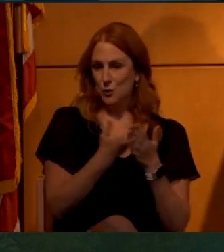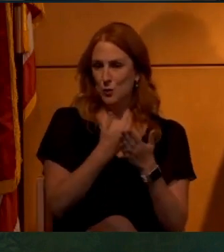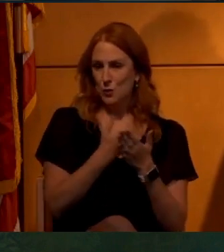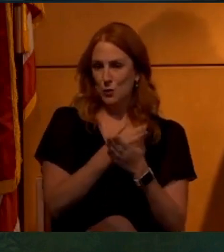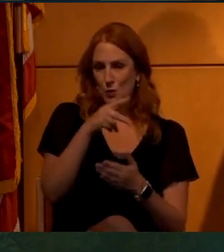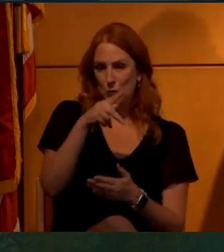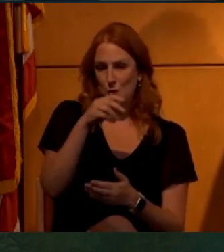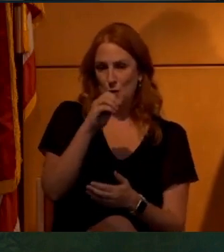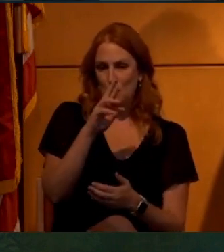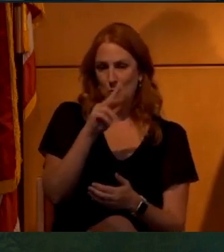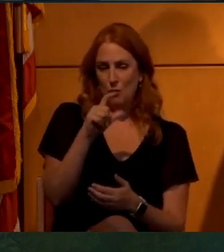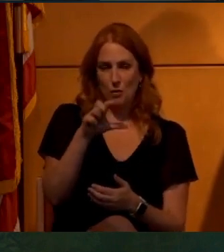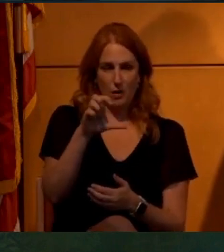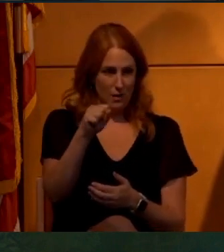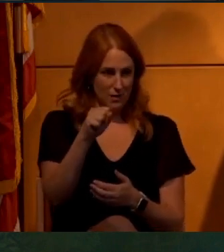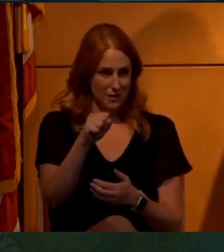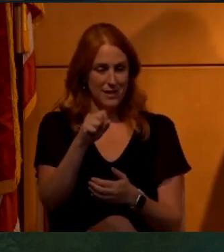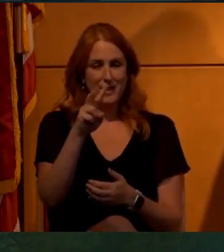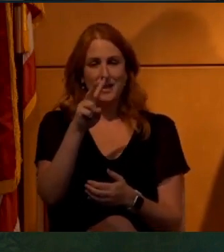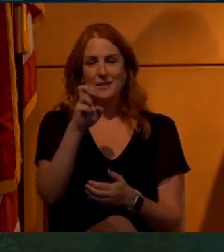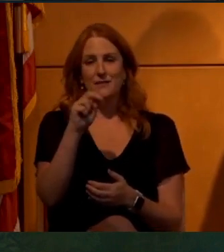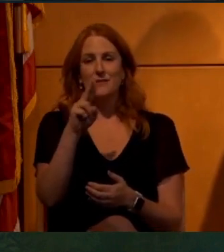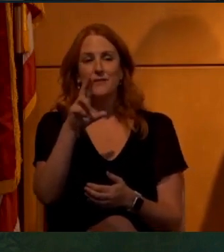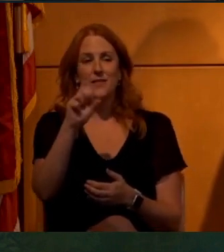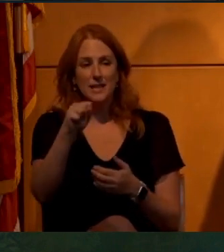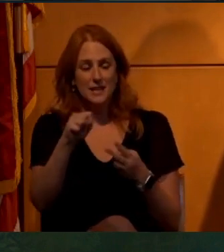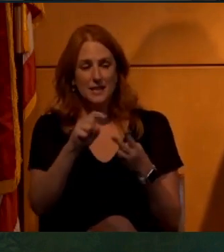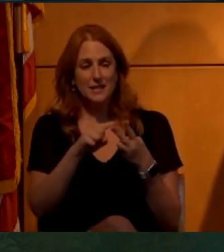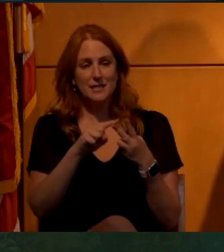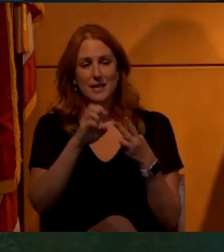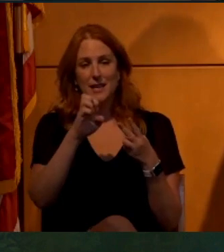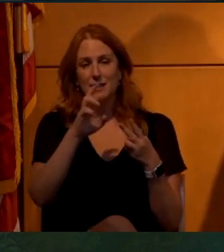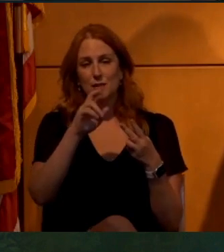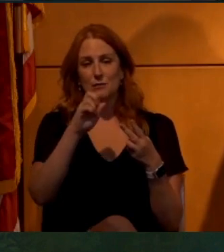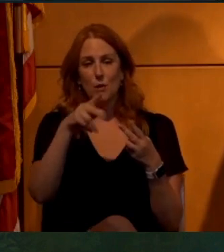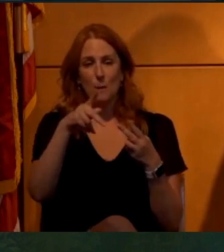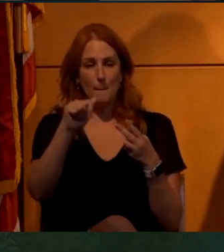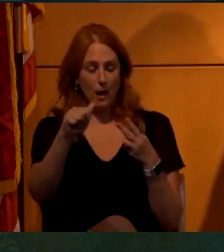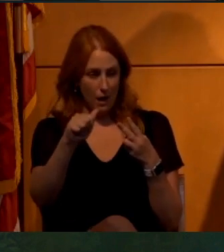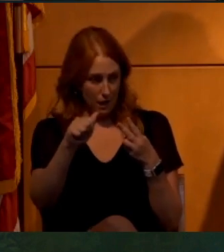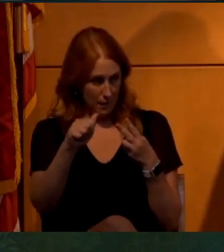we have recently added. Those are the Venus Trek and Europa Trek portals.